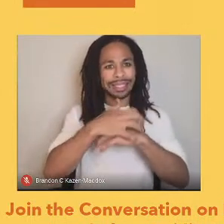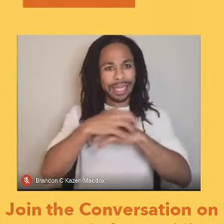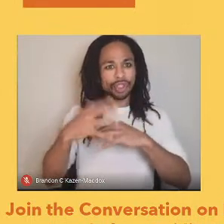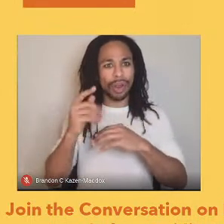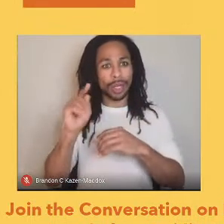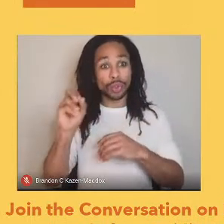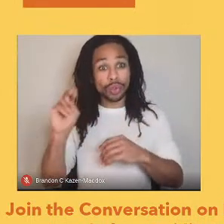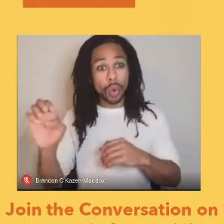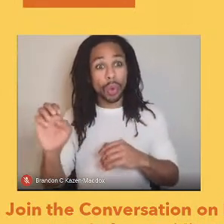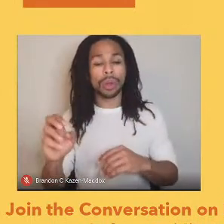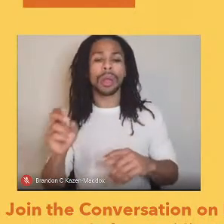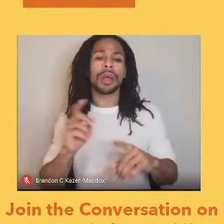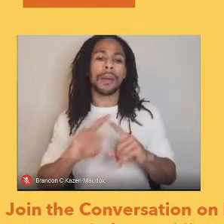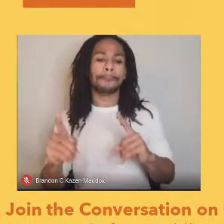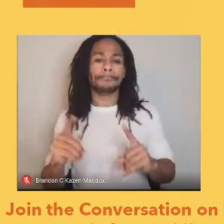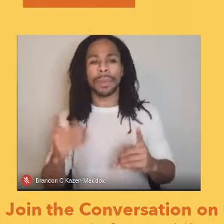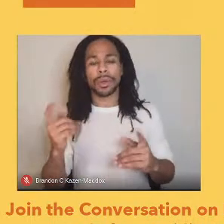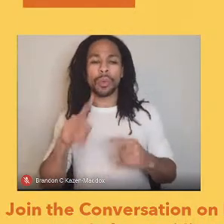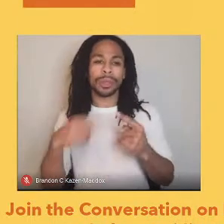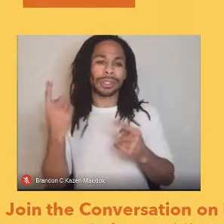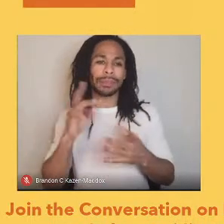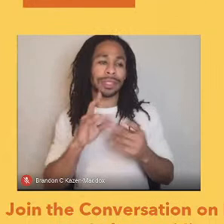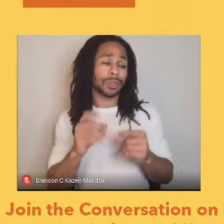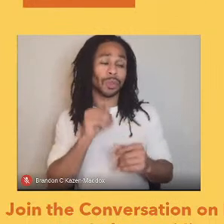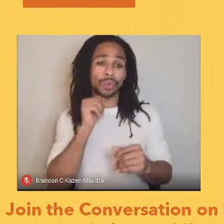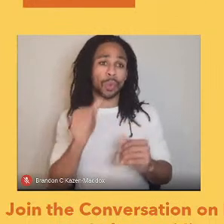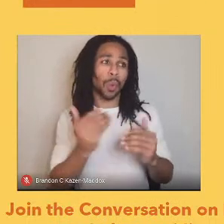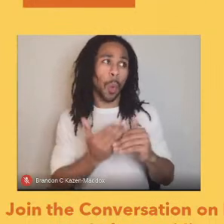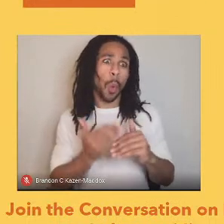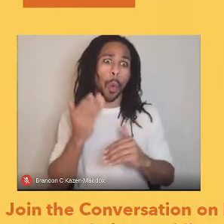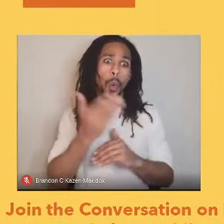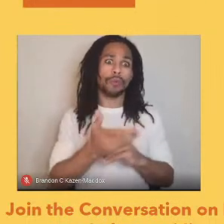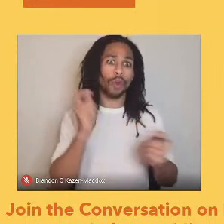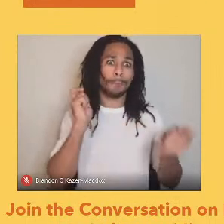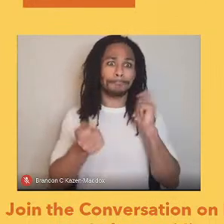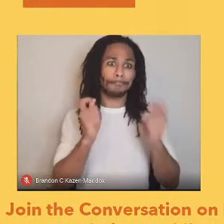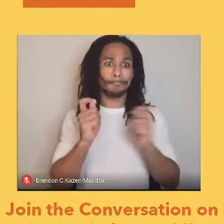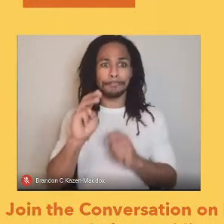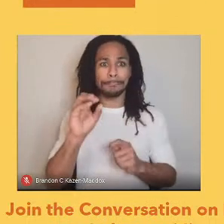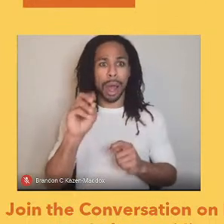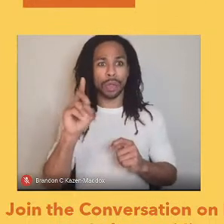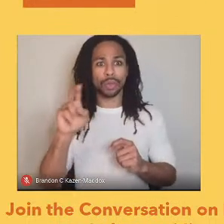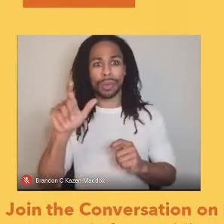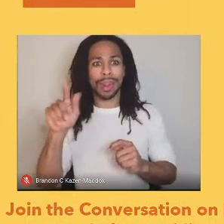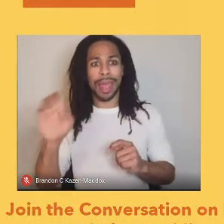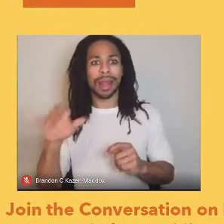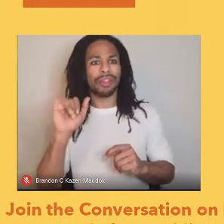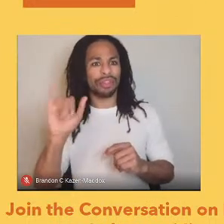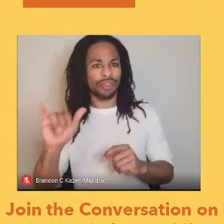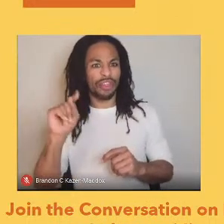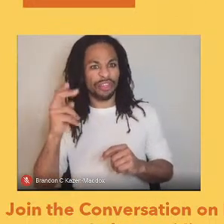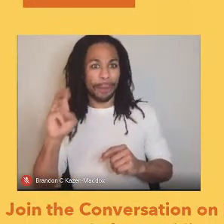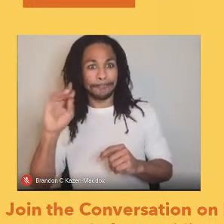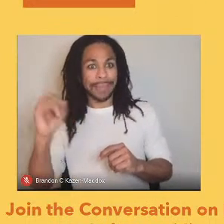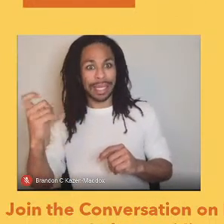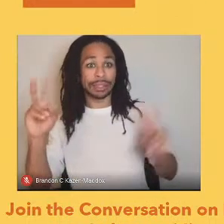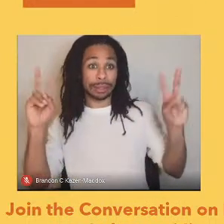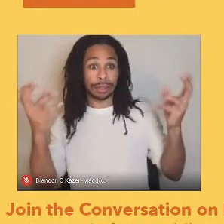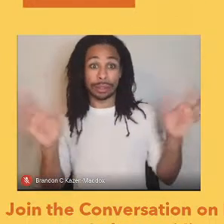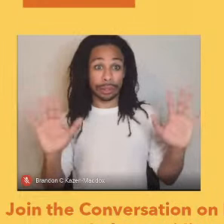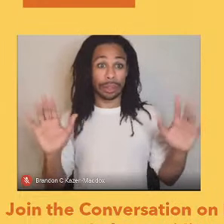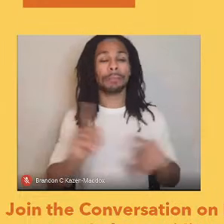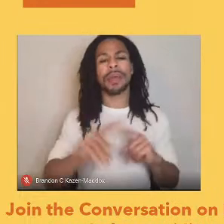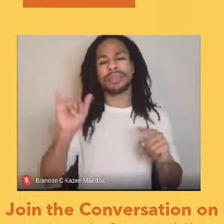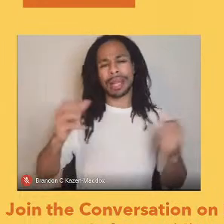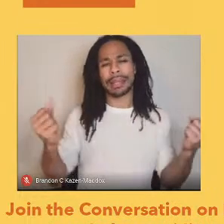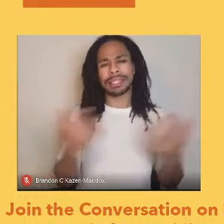to say, don't overmodulate the mix. I will tell you that much. But yeah, I mean, I think a lot of the intimidation